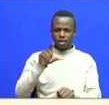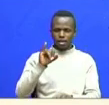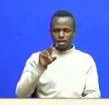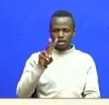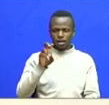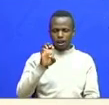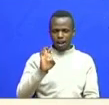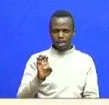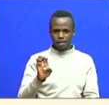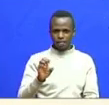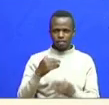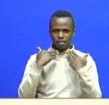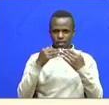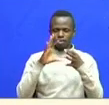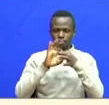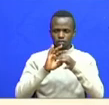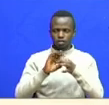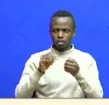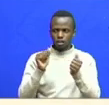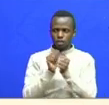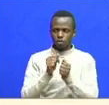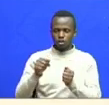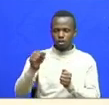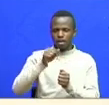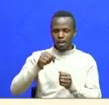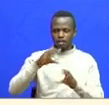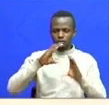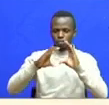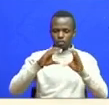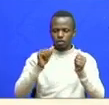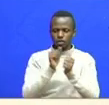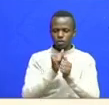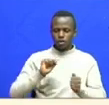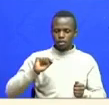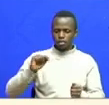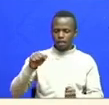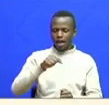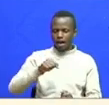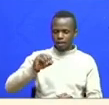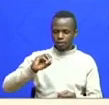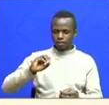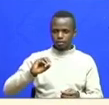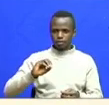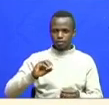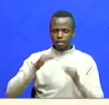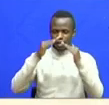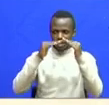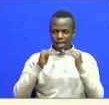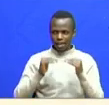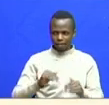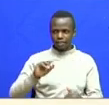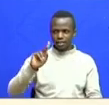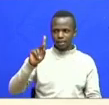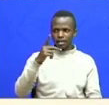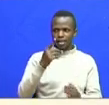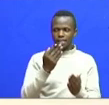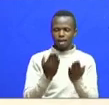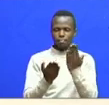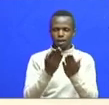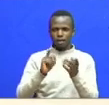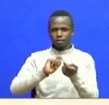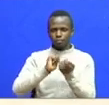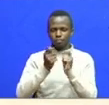for joining this live broadcast. And do remember to also keep your comments coming in on the same. Moving on, Kenya's balance of trade